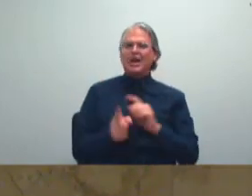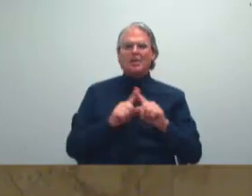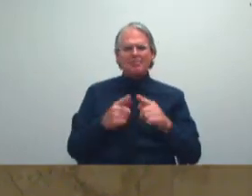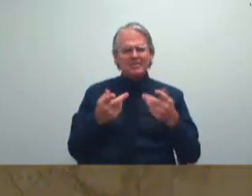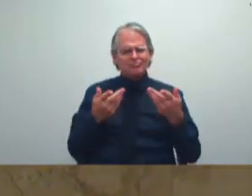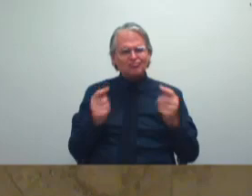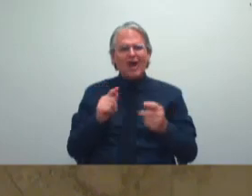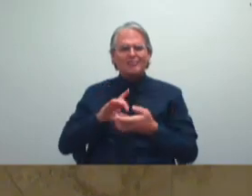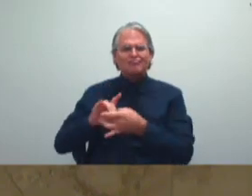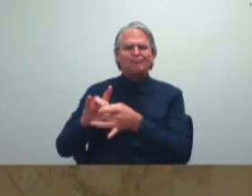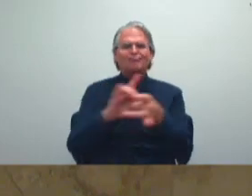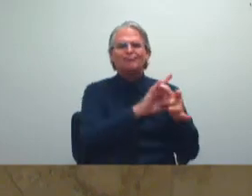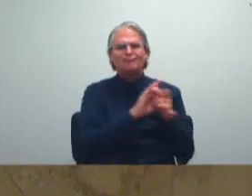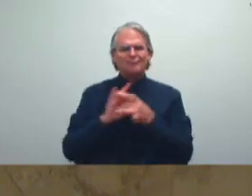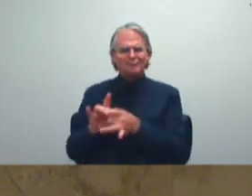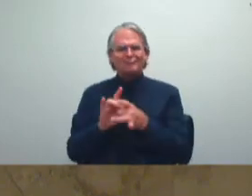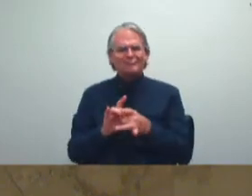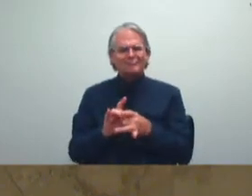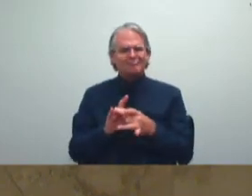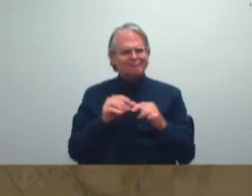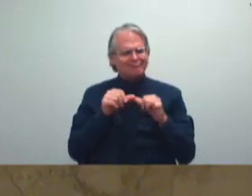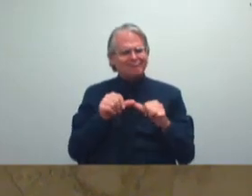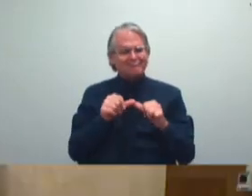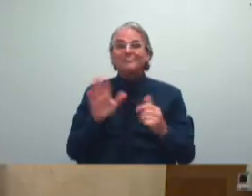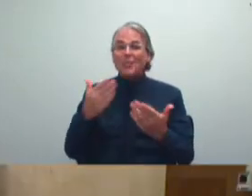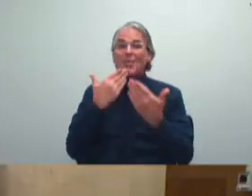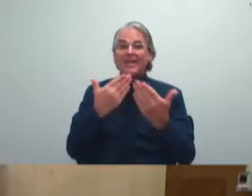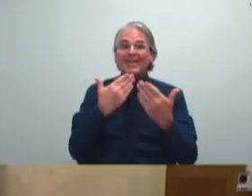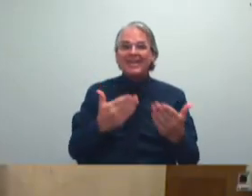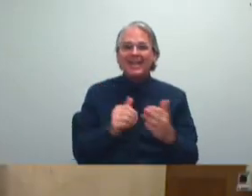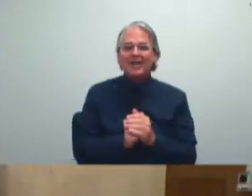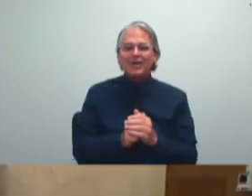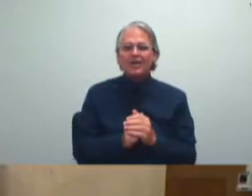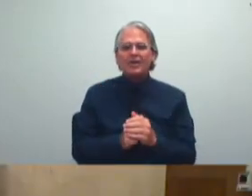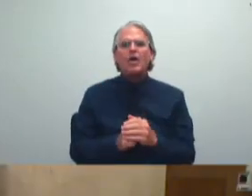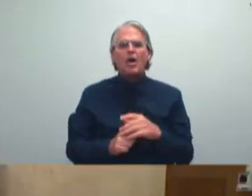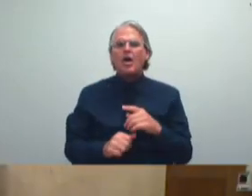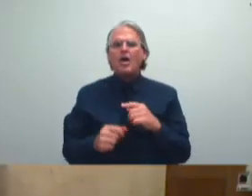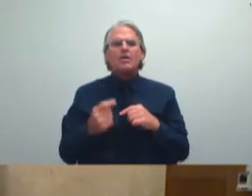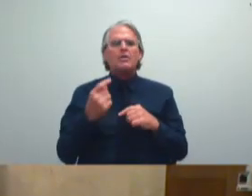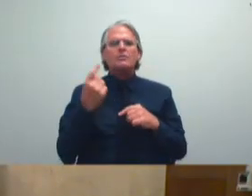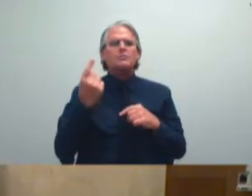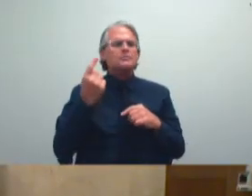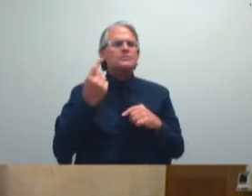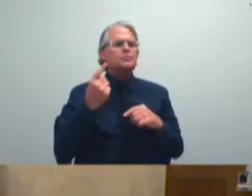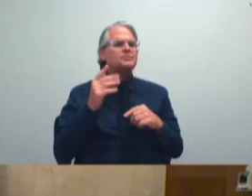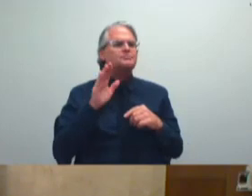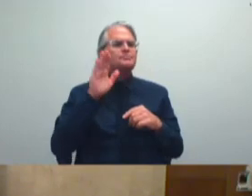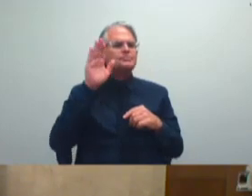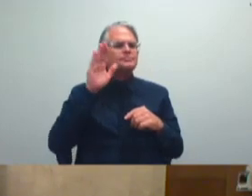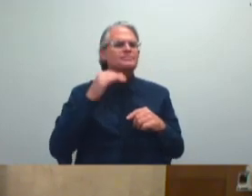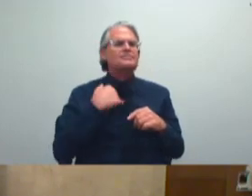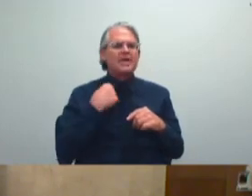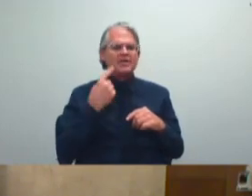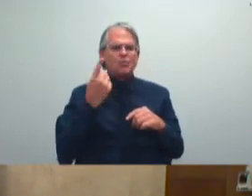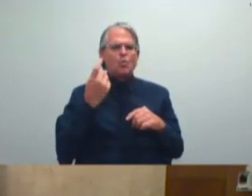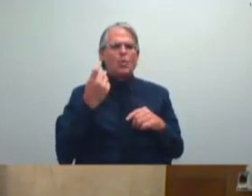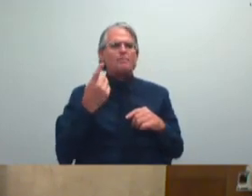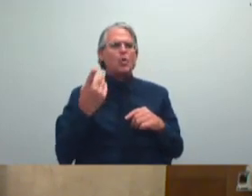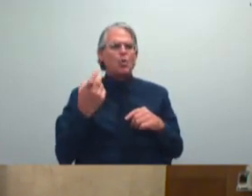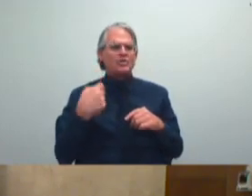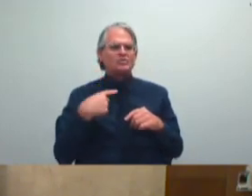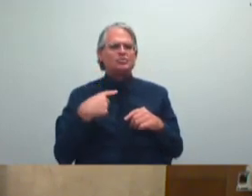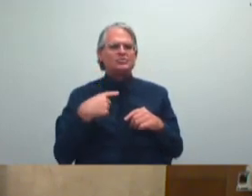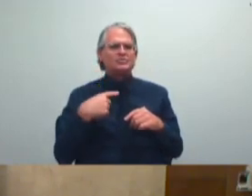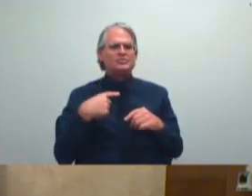So, all right, good afternoon, everyone. We'll see you later. I actually do have one more quick question I just thought of if we still have time. Oh, and we thought we were going to